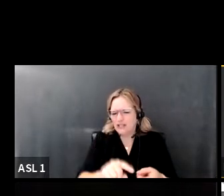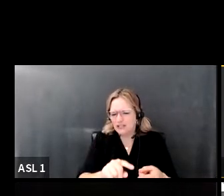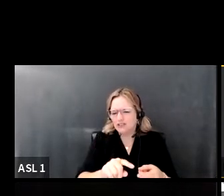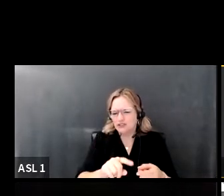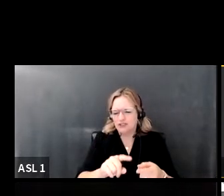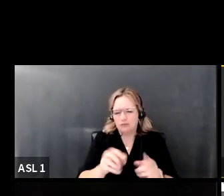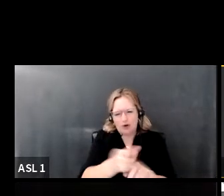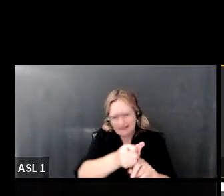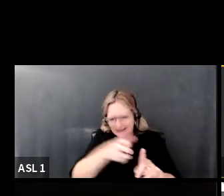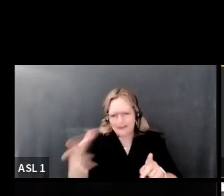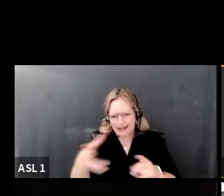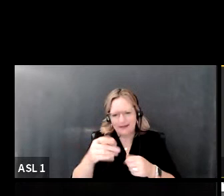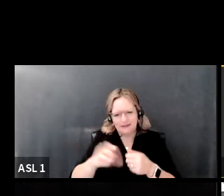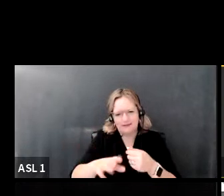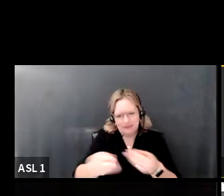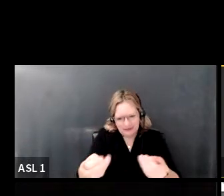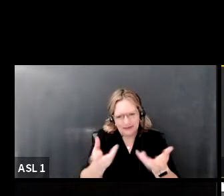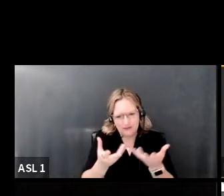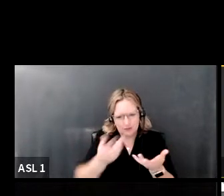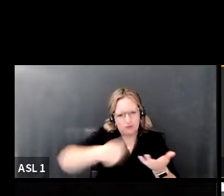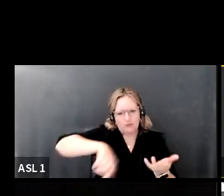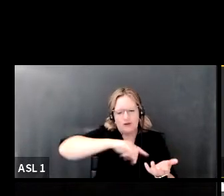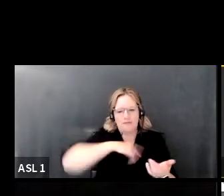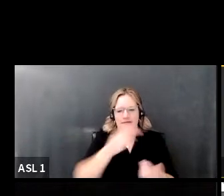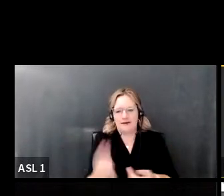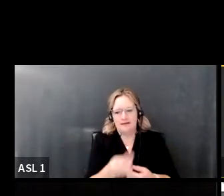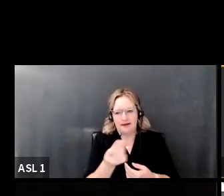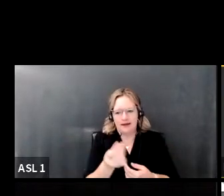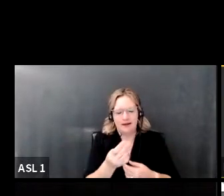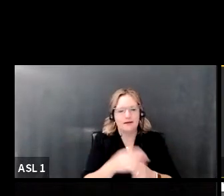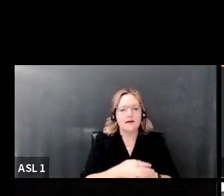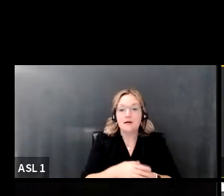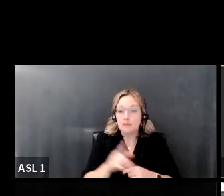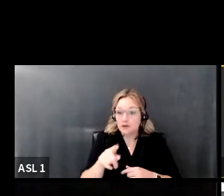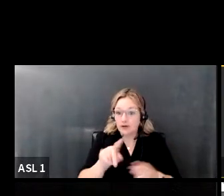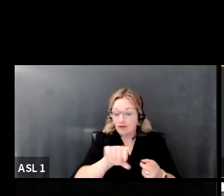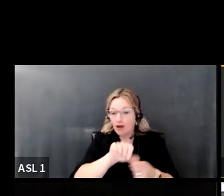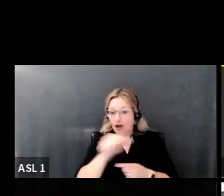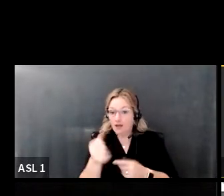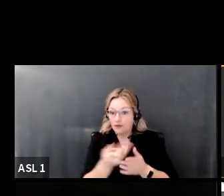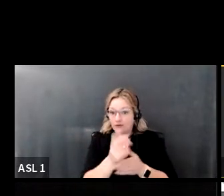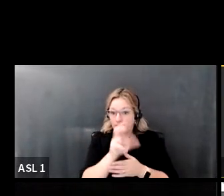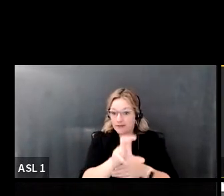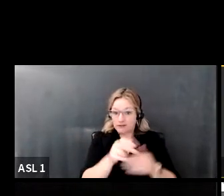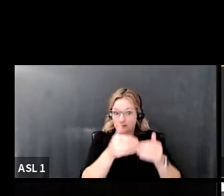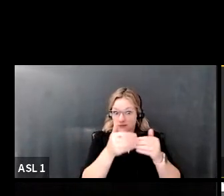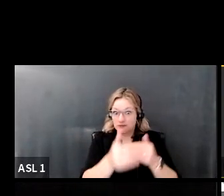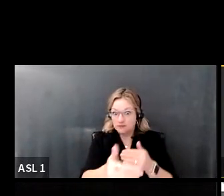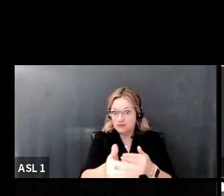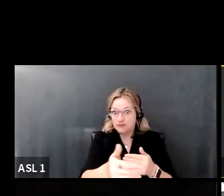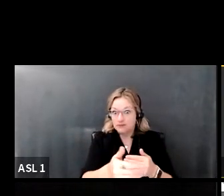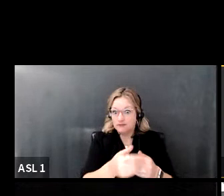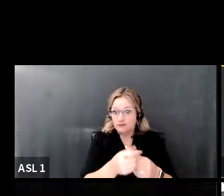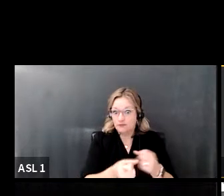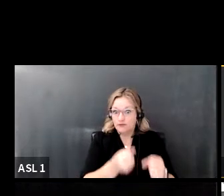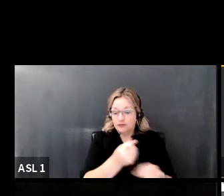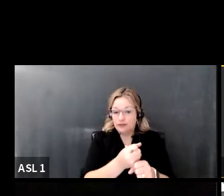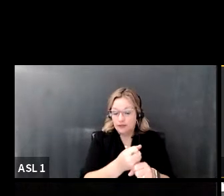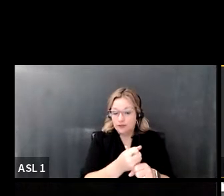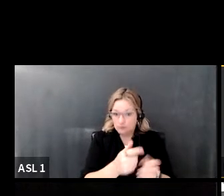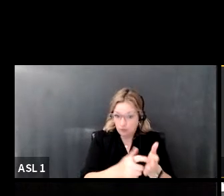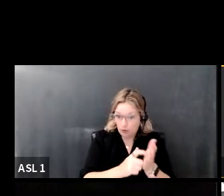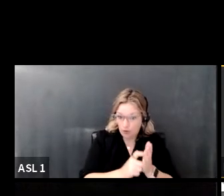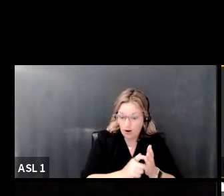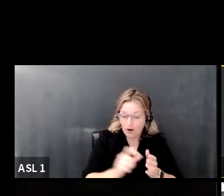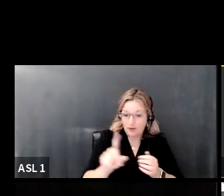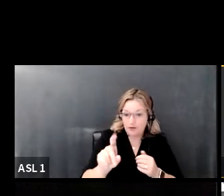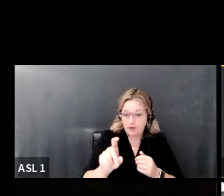additional question about that will there be additional investments in subsequent years be required and can